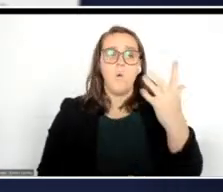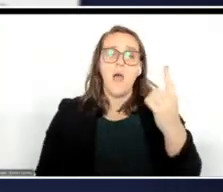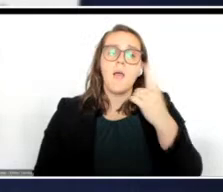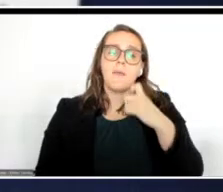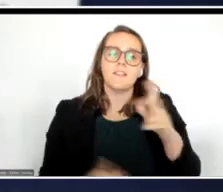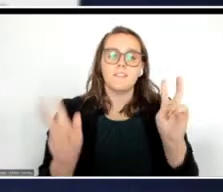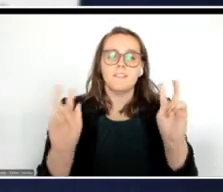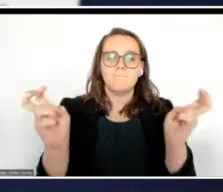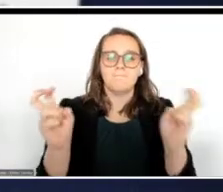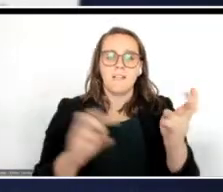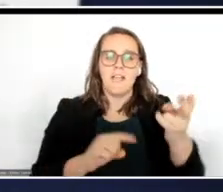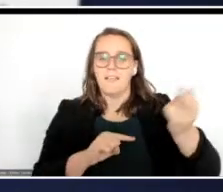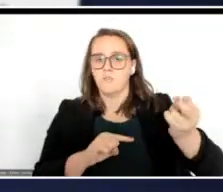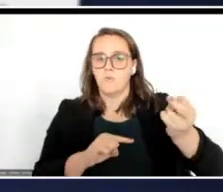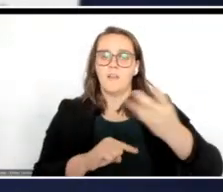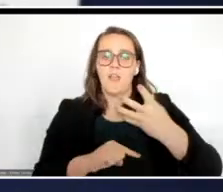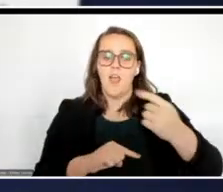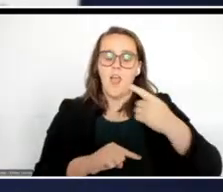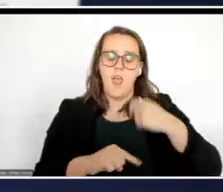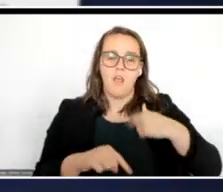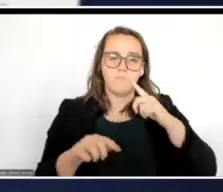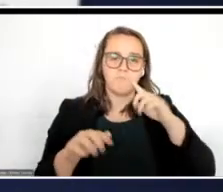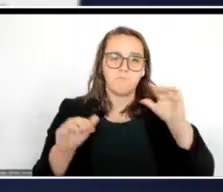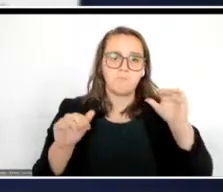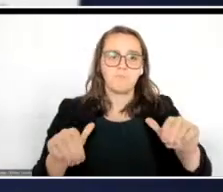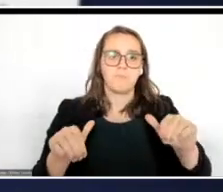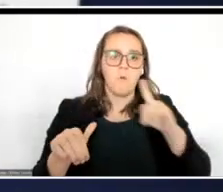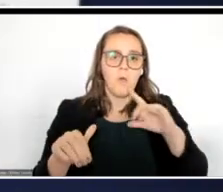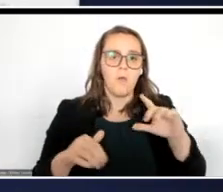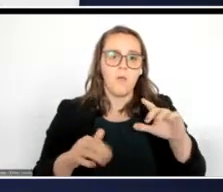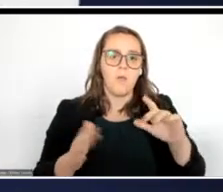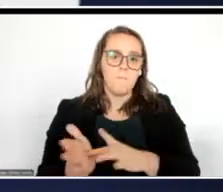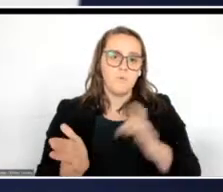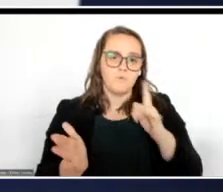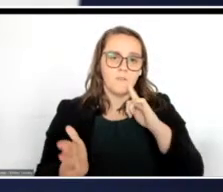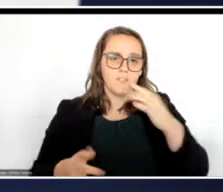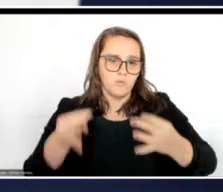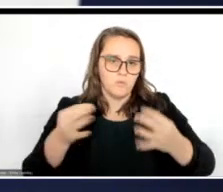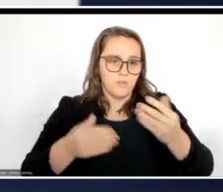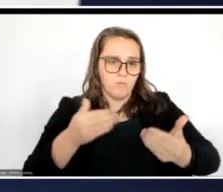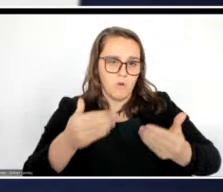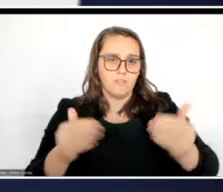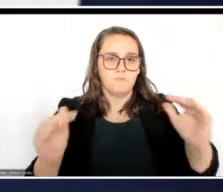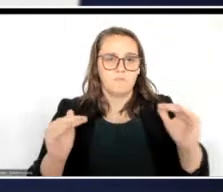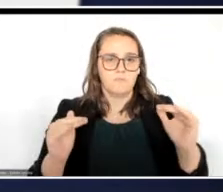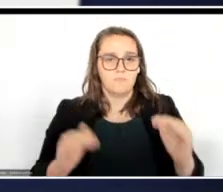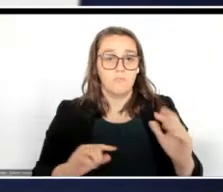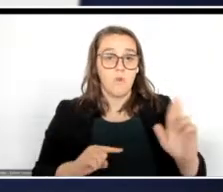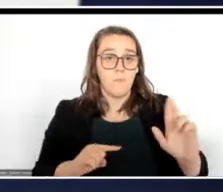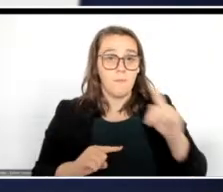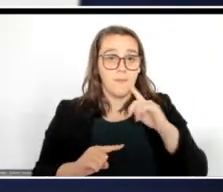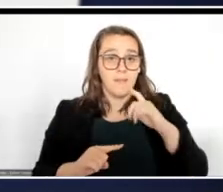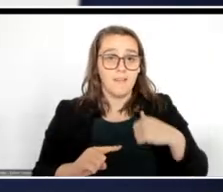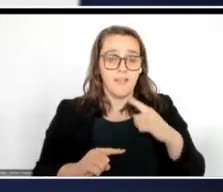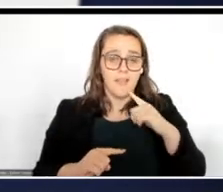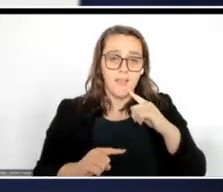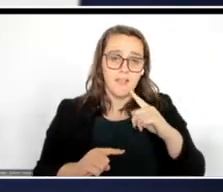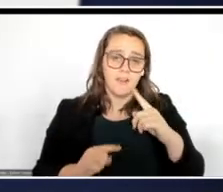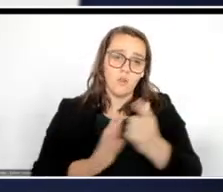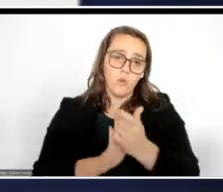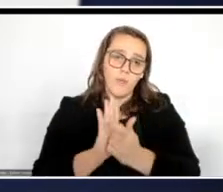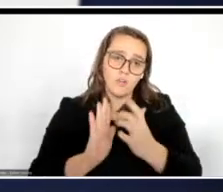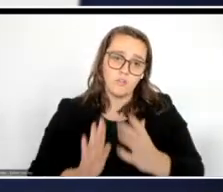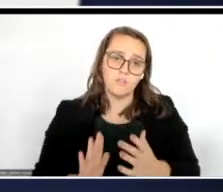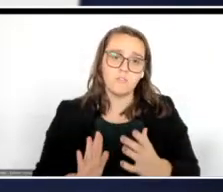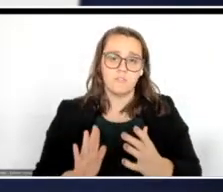the judicial process. Recently, a group of distinguished Republican election lawyers, former judges, and elected officials issued a